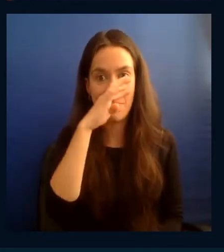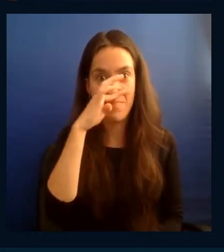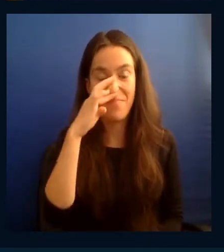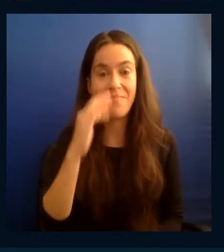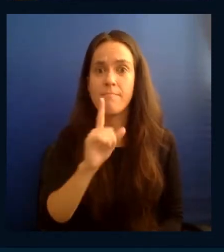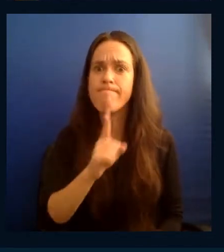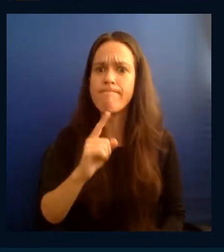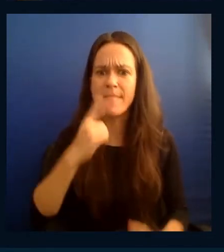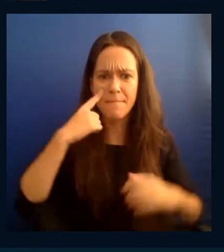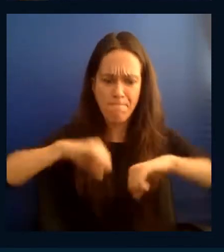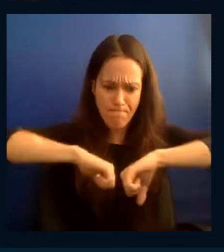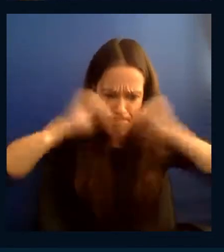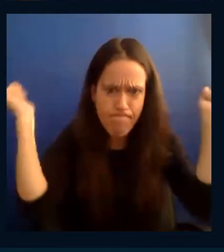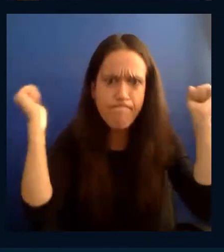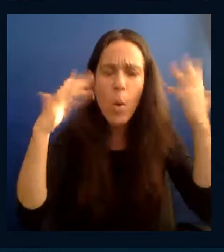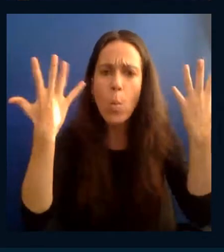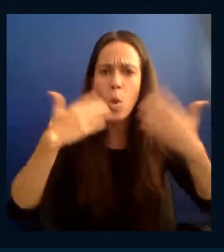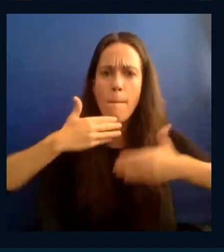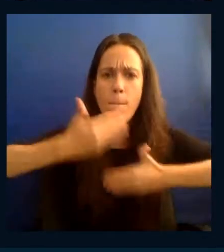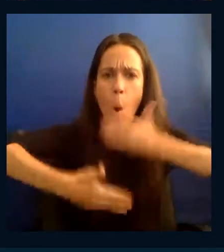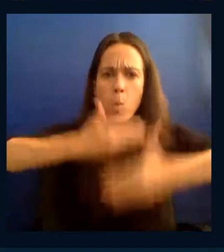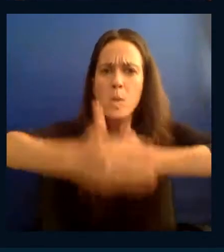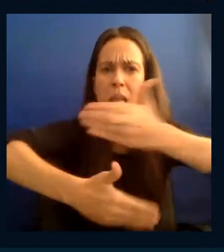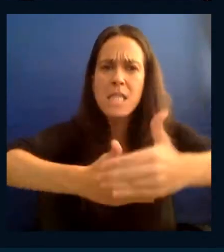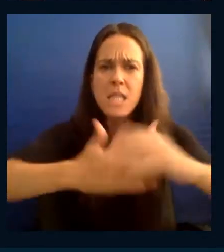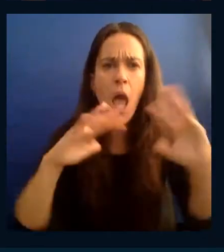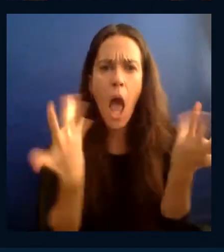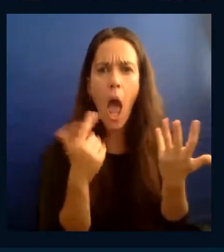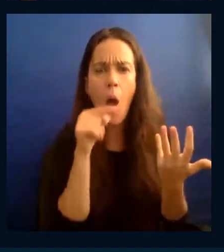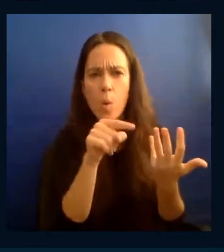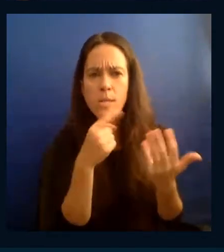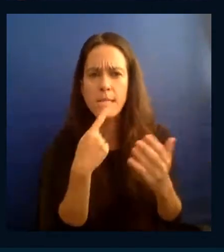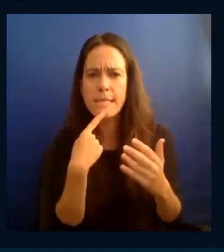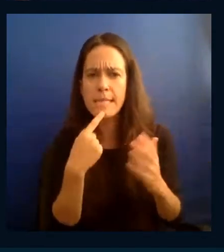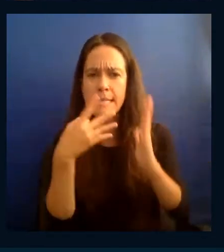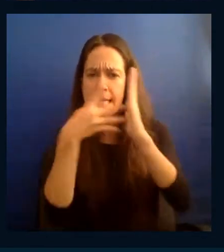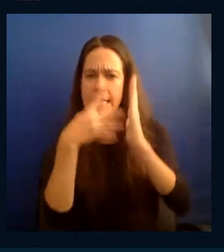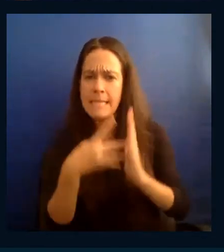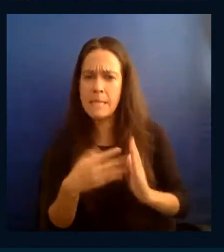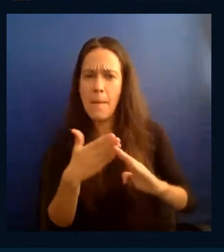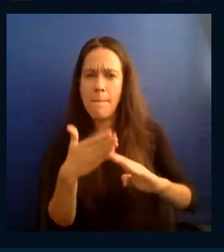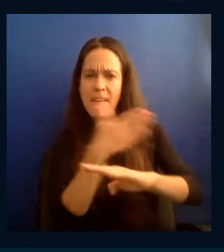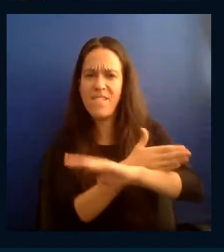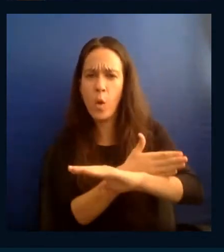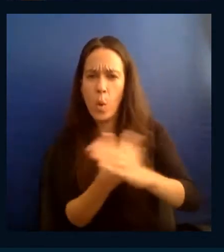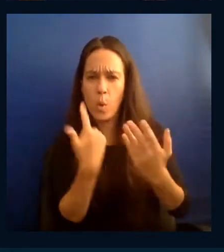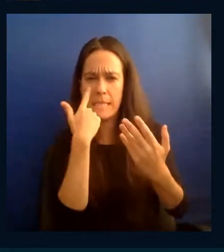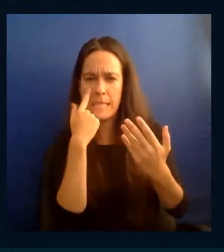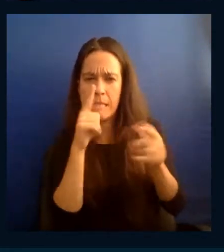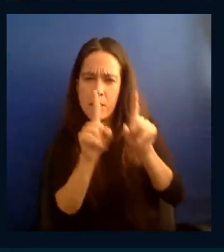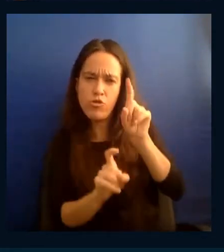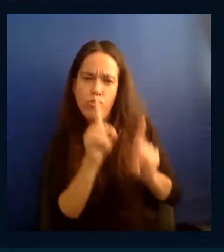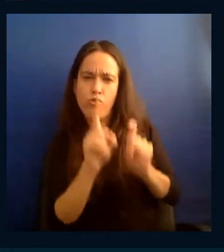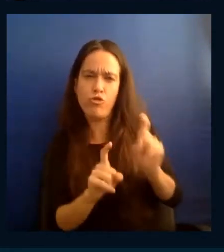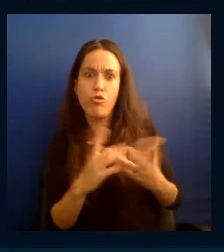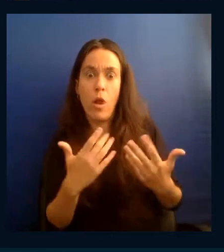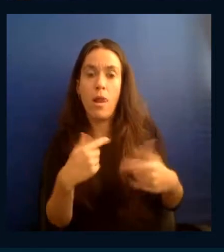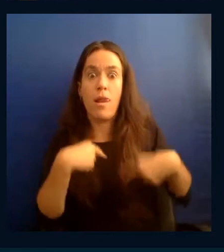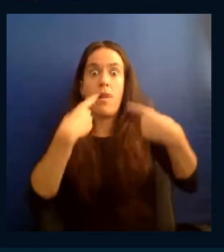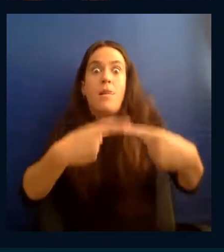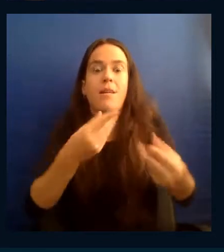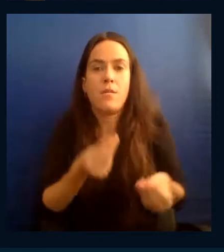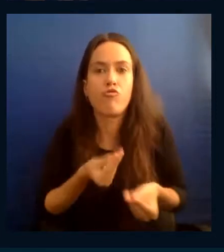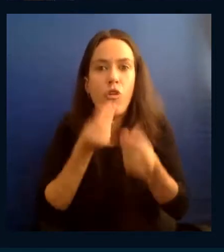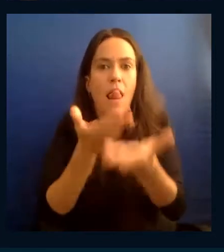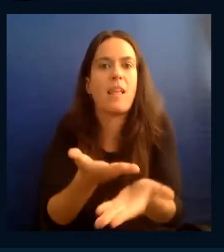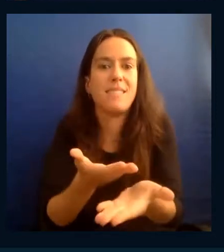our deployments and develop it. And then we need to start testing them early on. We need to think of shift left, test early. Then we need to go into our release cycle and production.